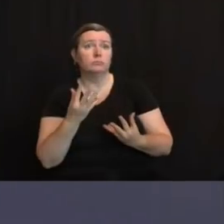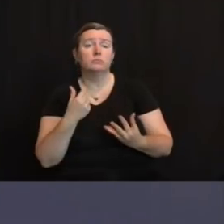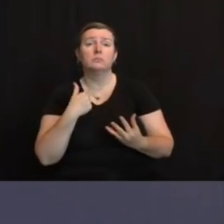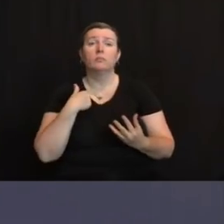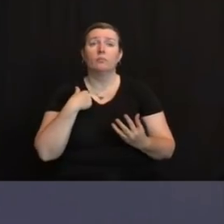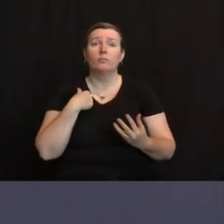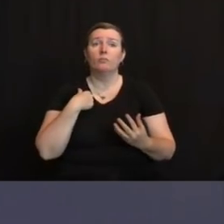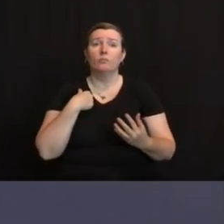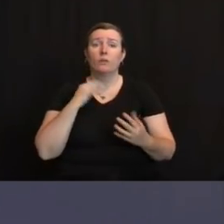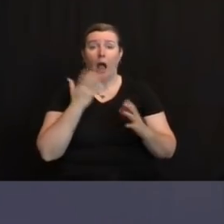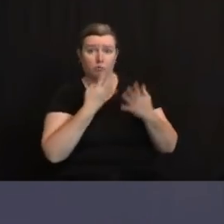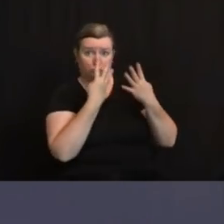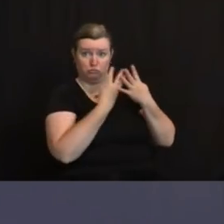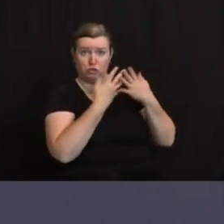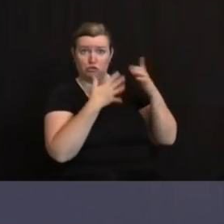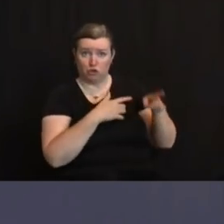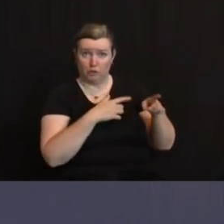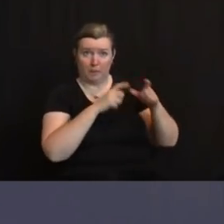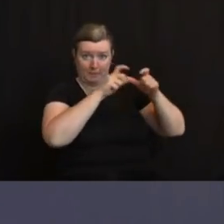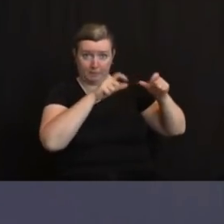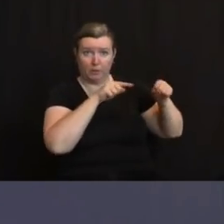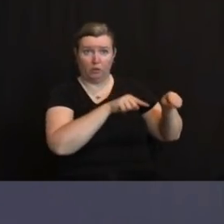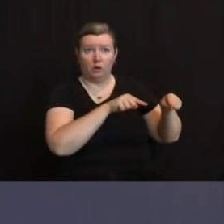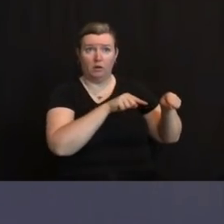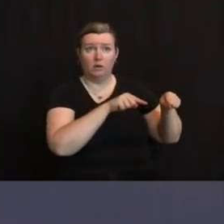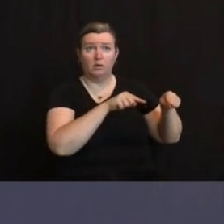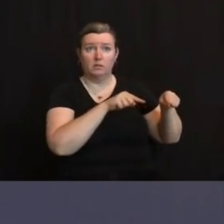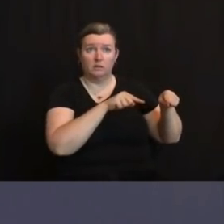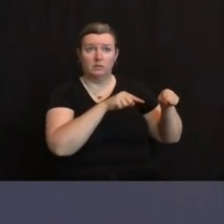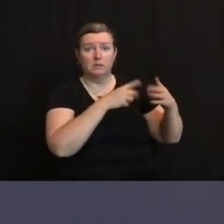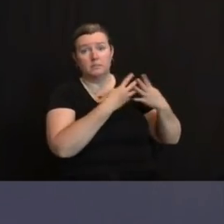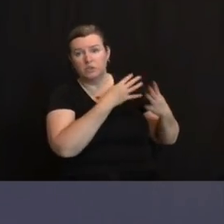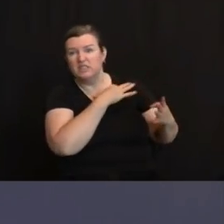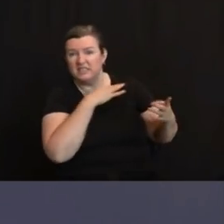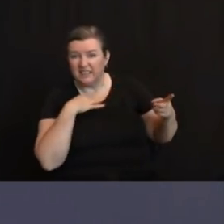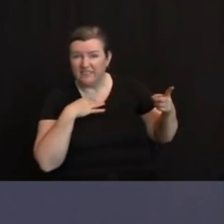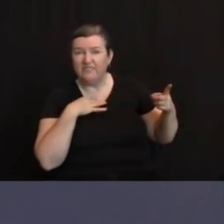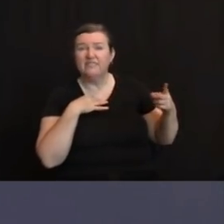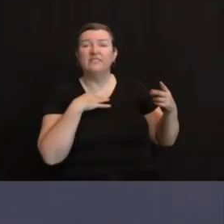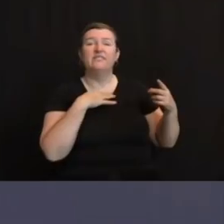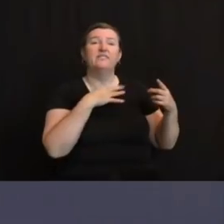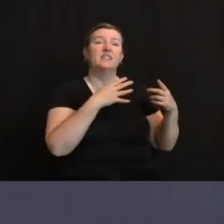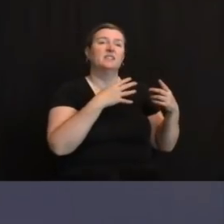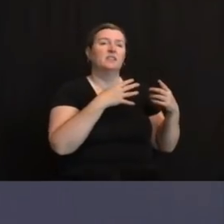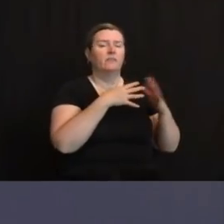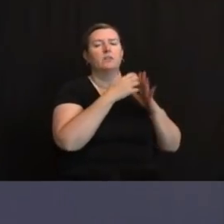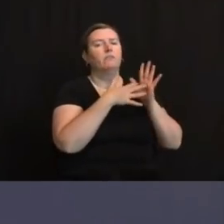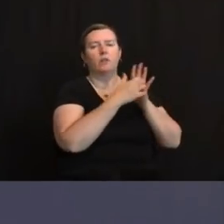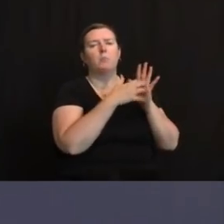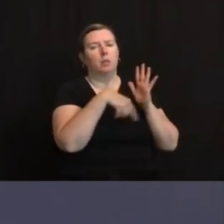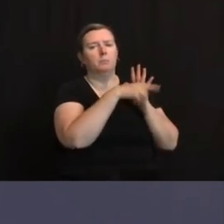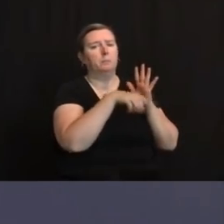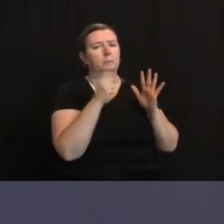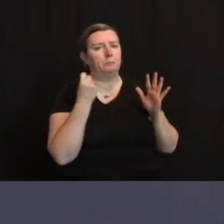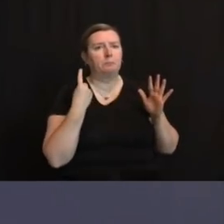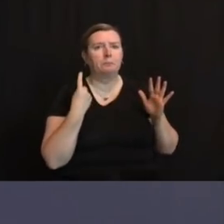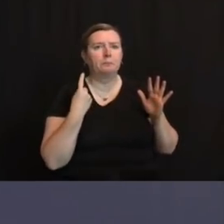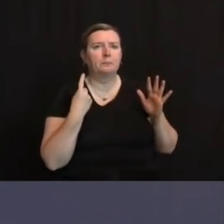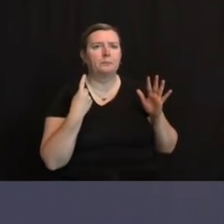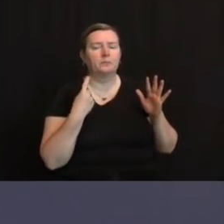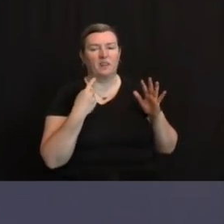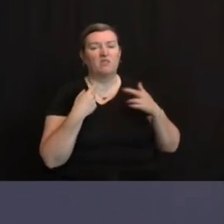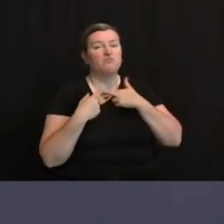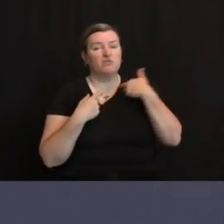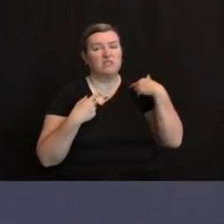prison population, both inmates and staff, are in a vulnerable, at-risk community,